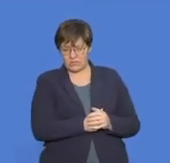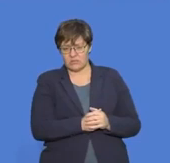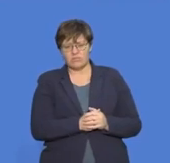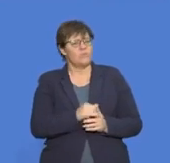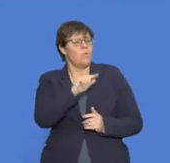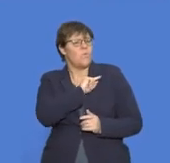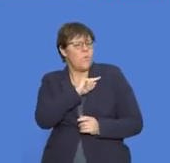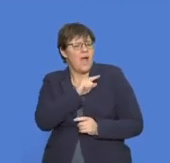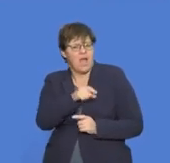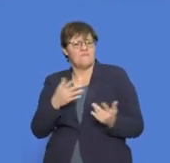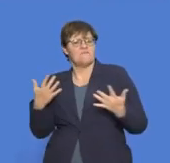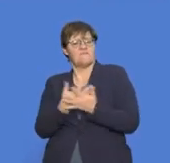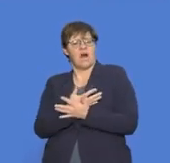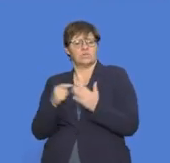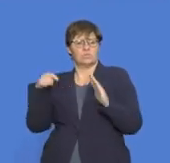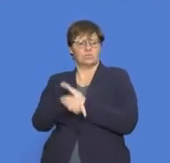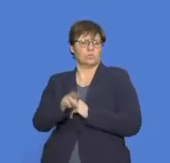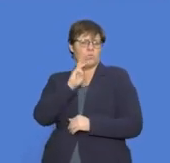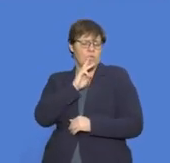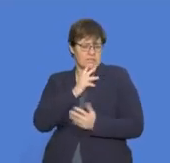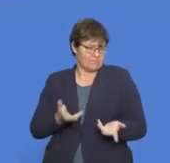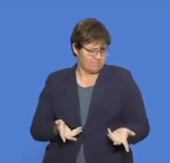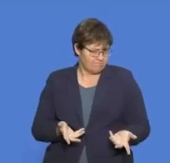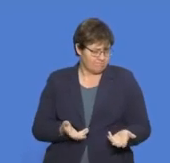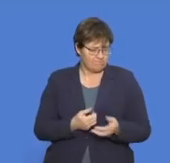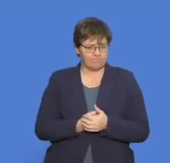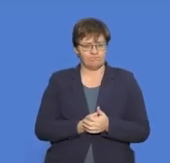makes plants lose water quickly?